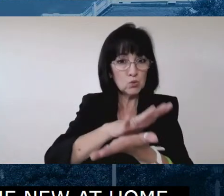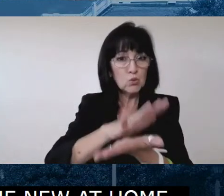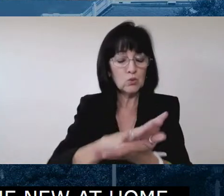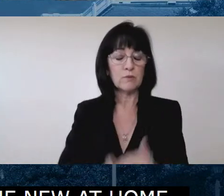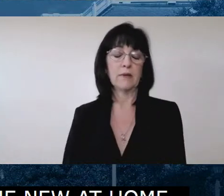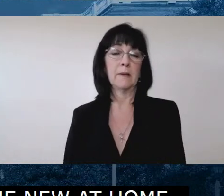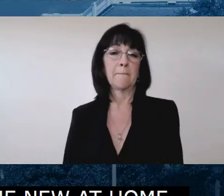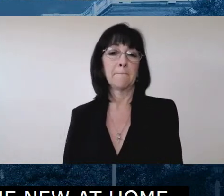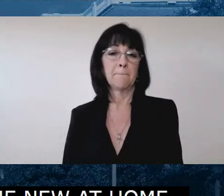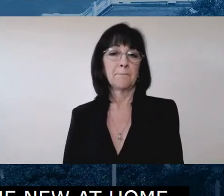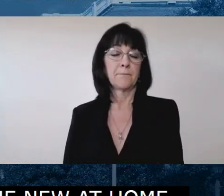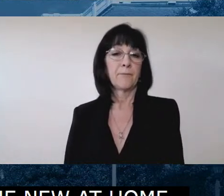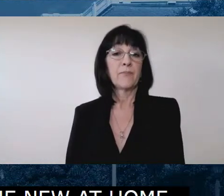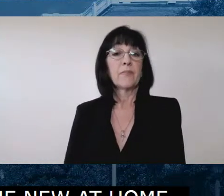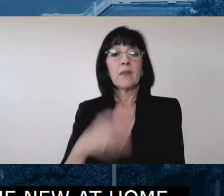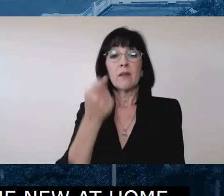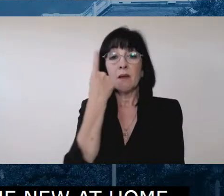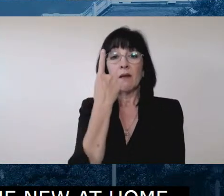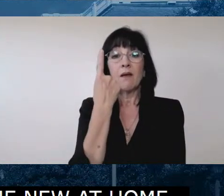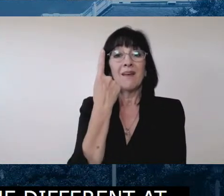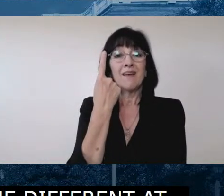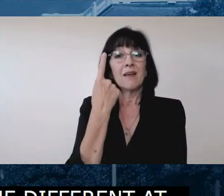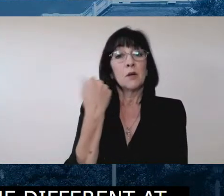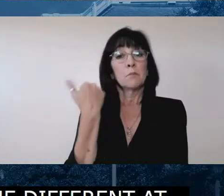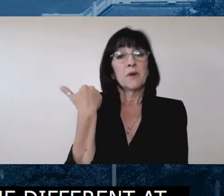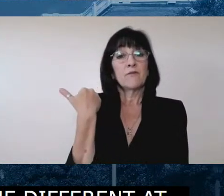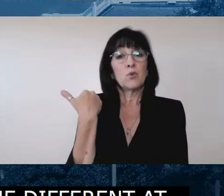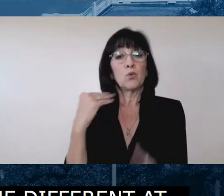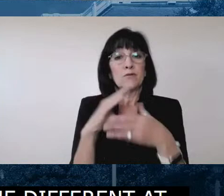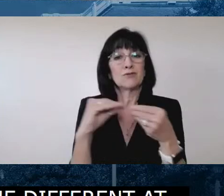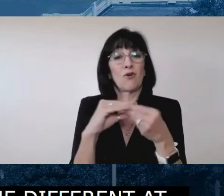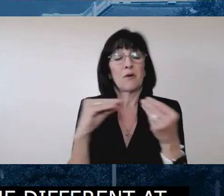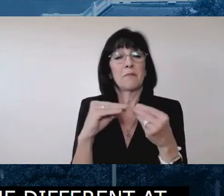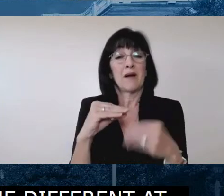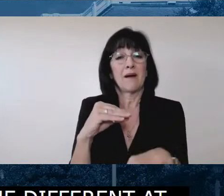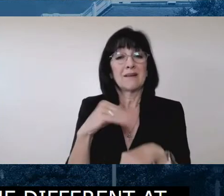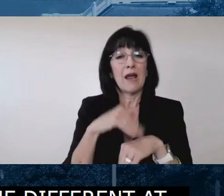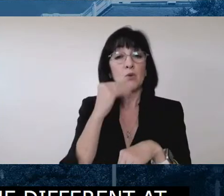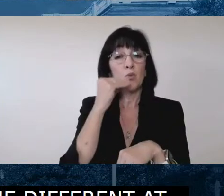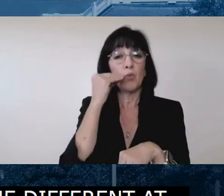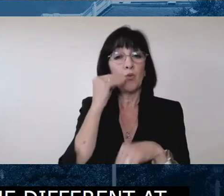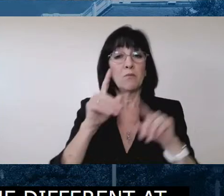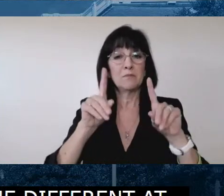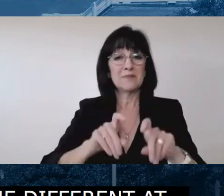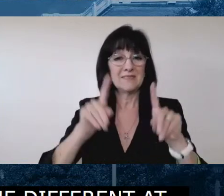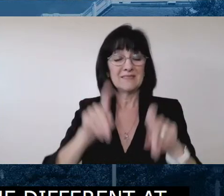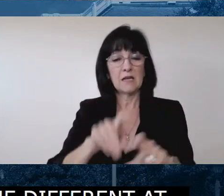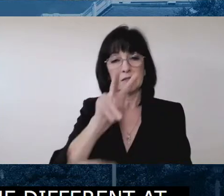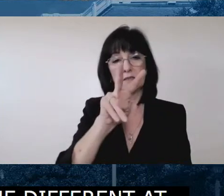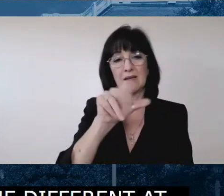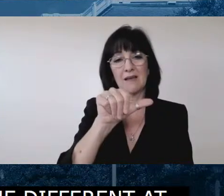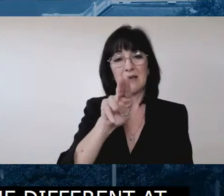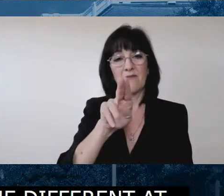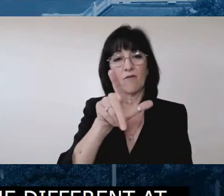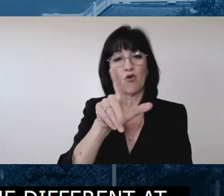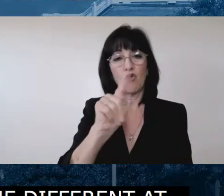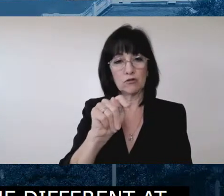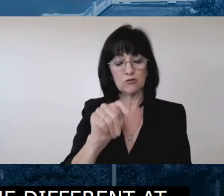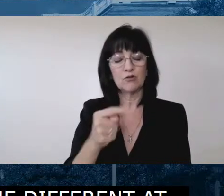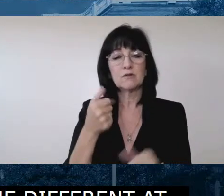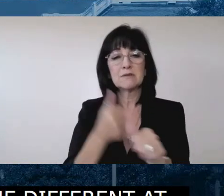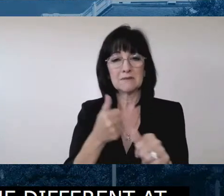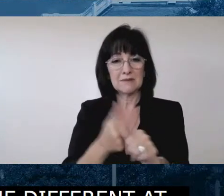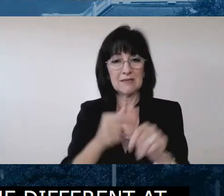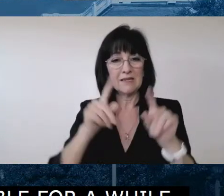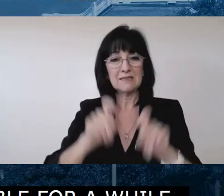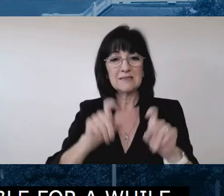different at-home testing options. Vault has been available for a while. It's a PCR test. It's free. Of course,